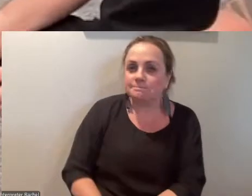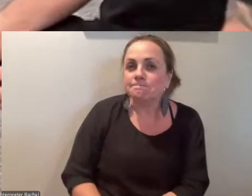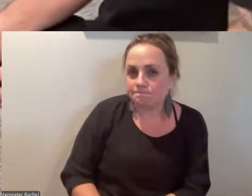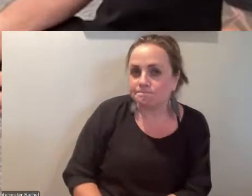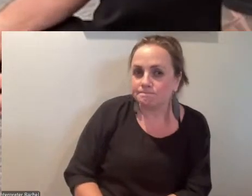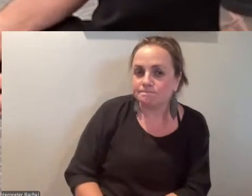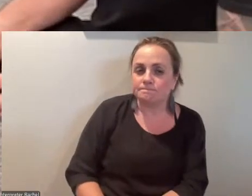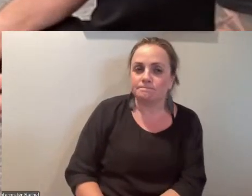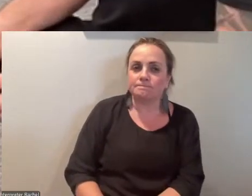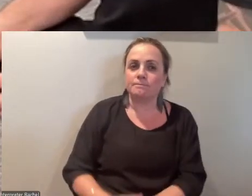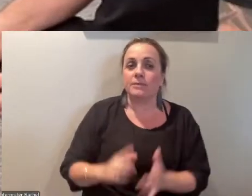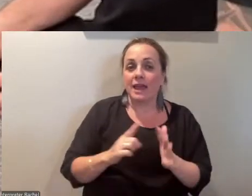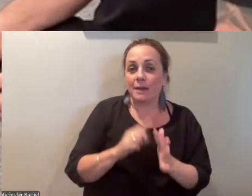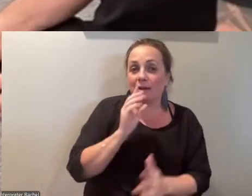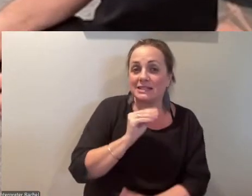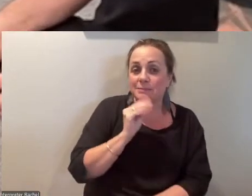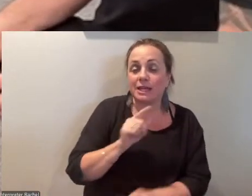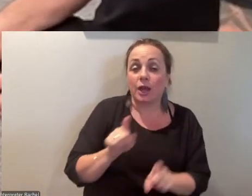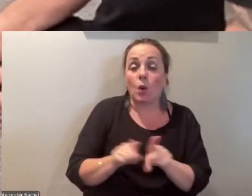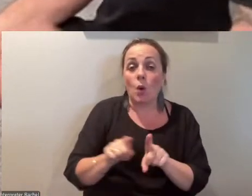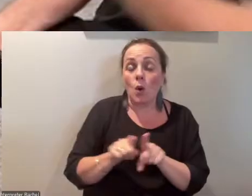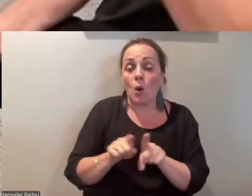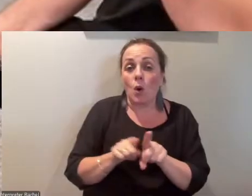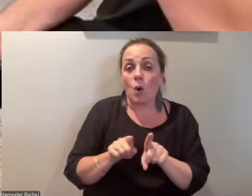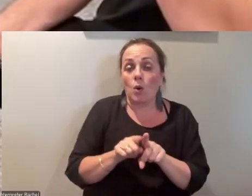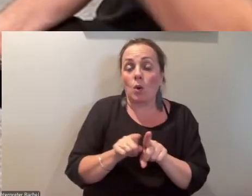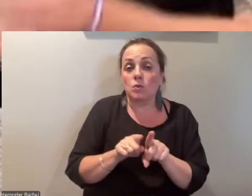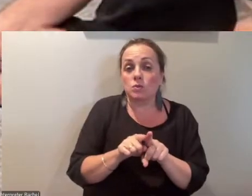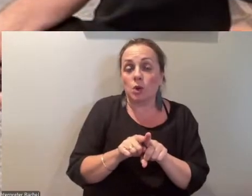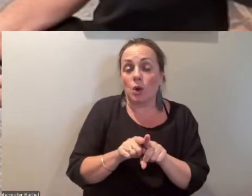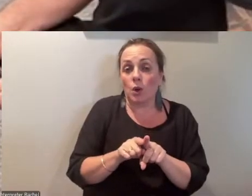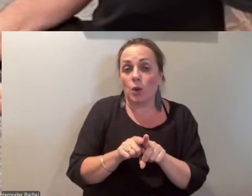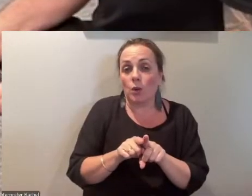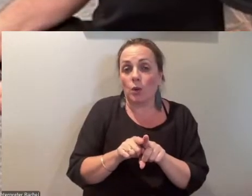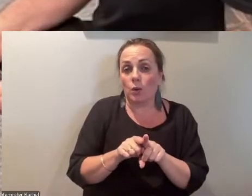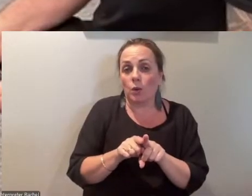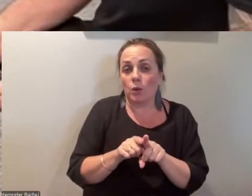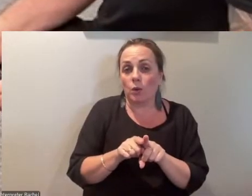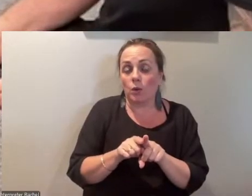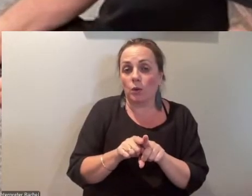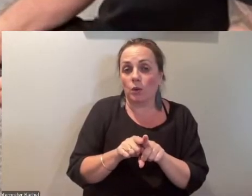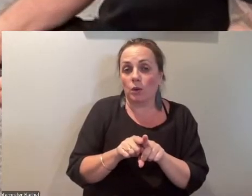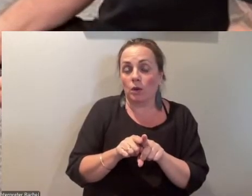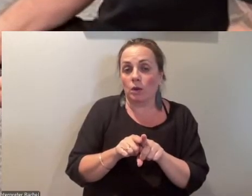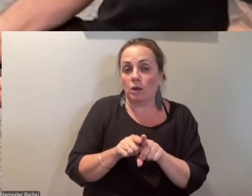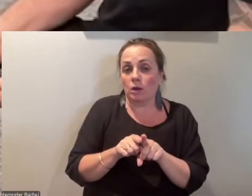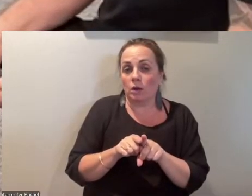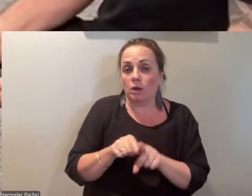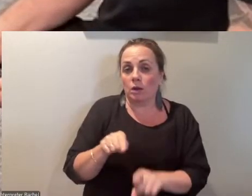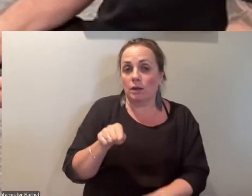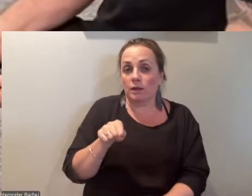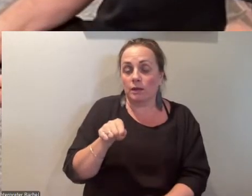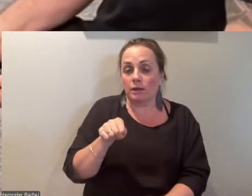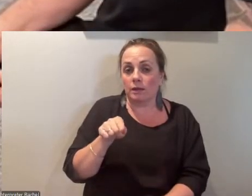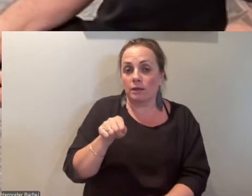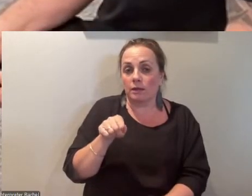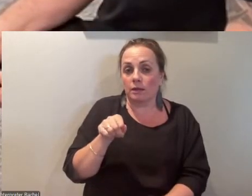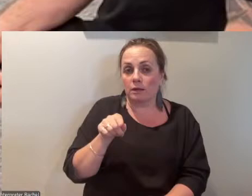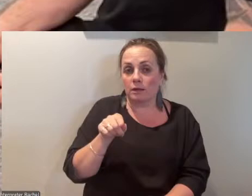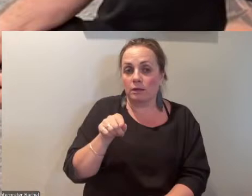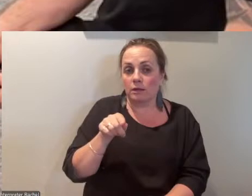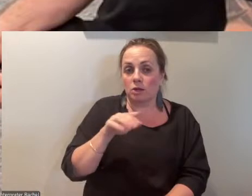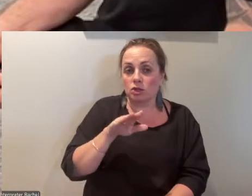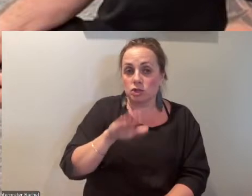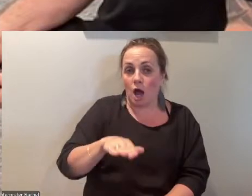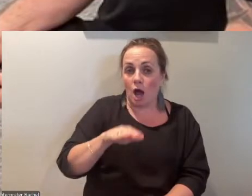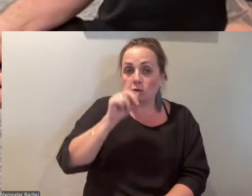And this is Emily speaking. It can also come off. It's just raining today, but usually this can come off and a child can be walking around.